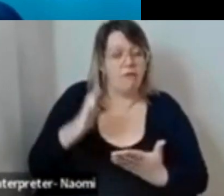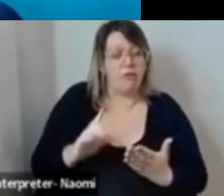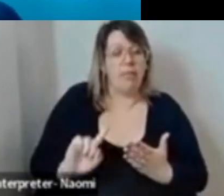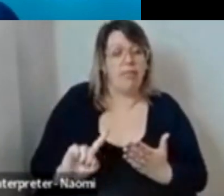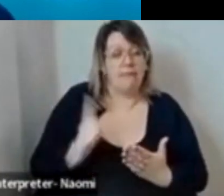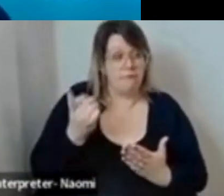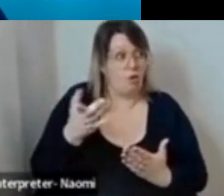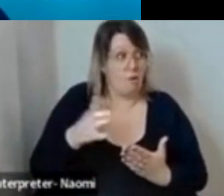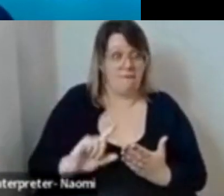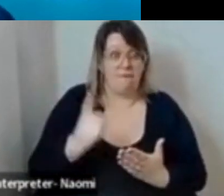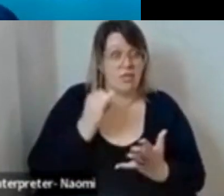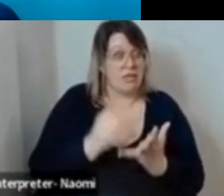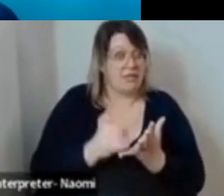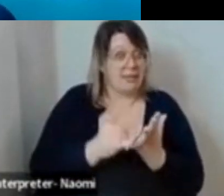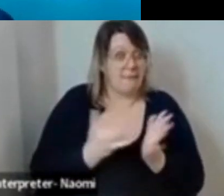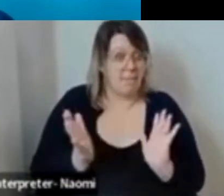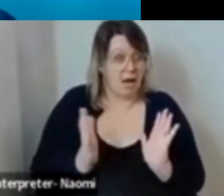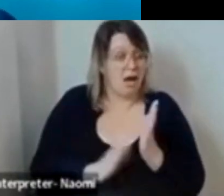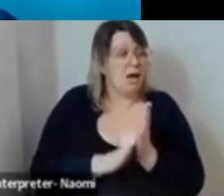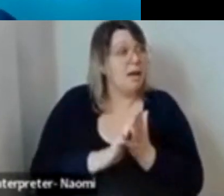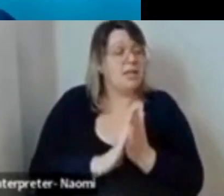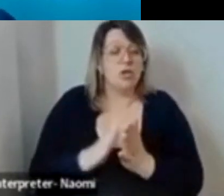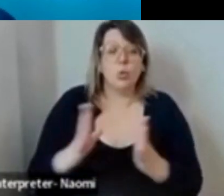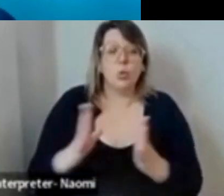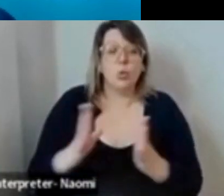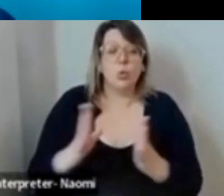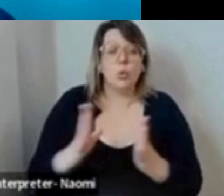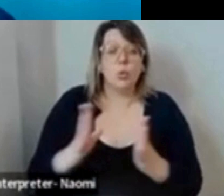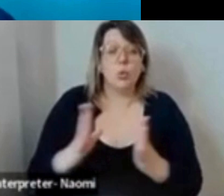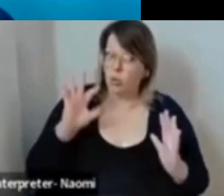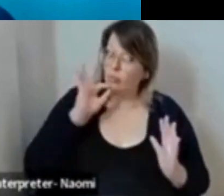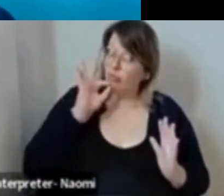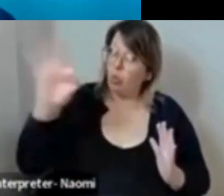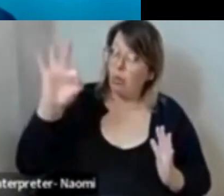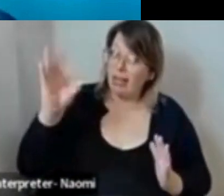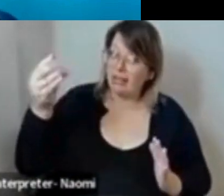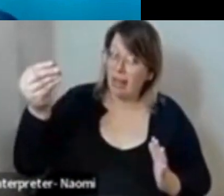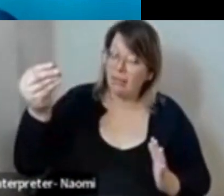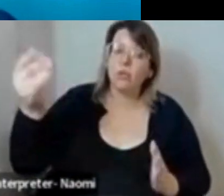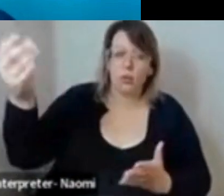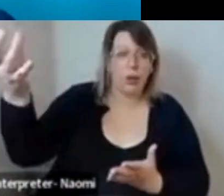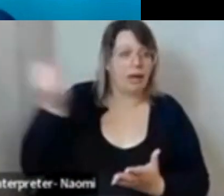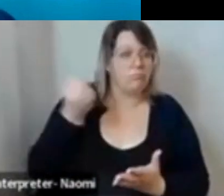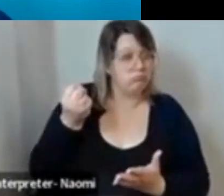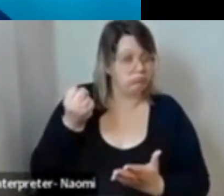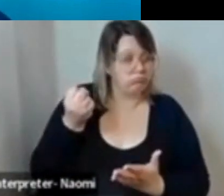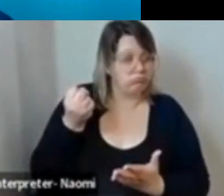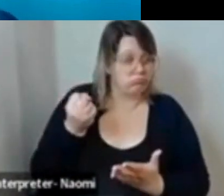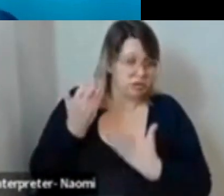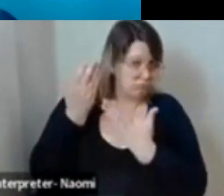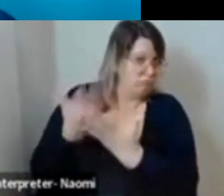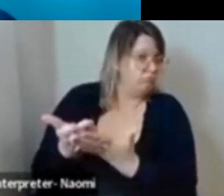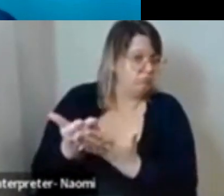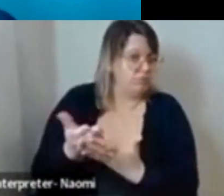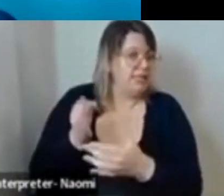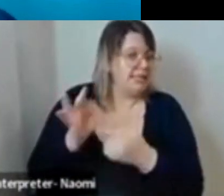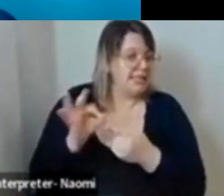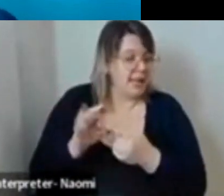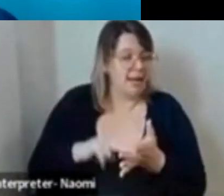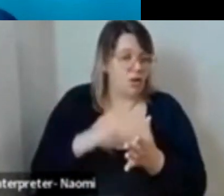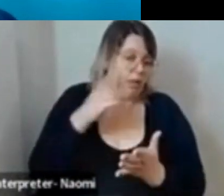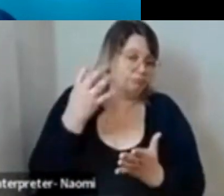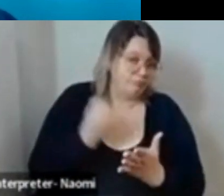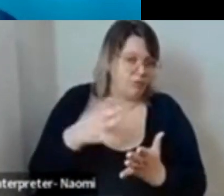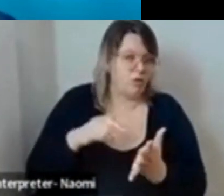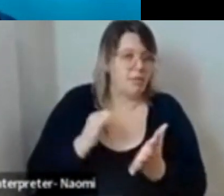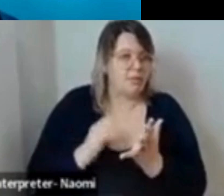beginning of September. So yes, if you're ready to submit a payment request and to submit a detailed purchasing plan of that, you can draw down that payment from the 1st of